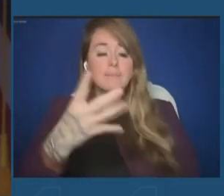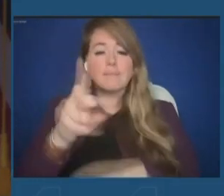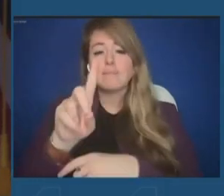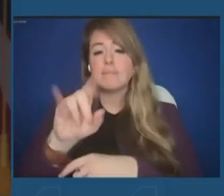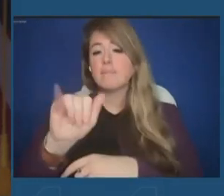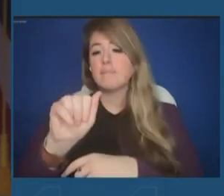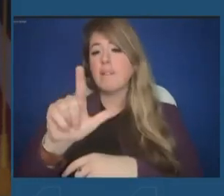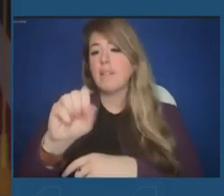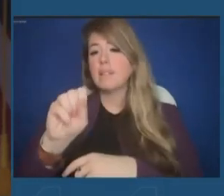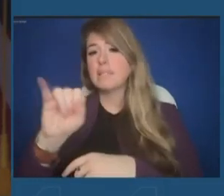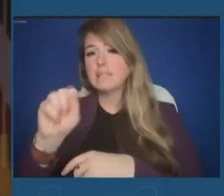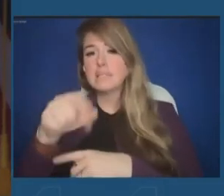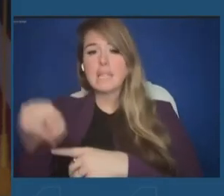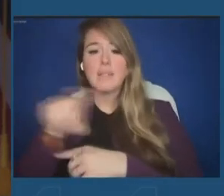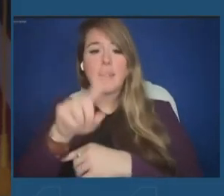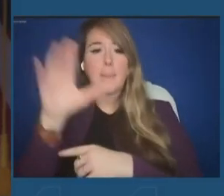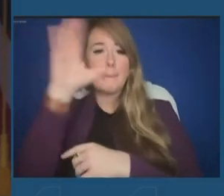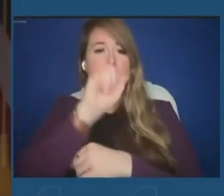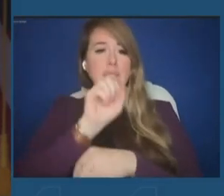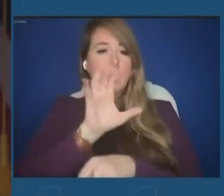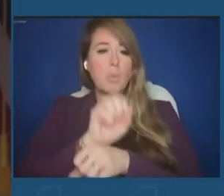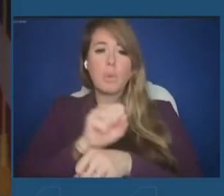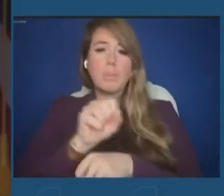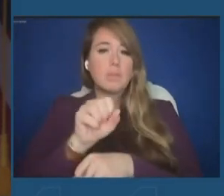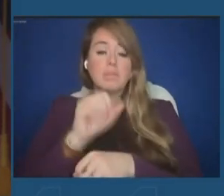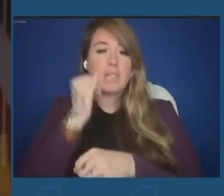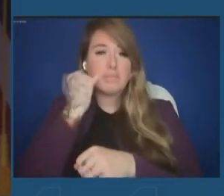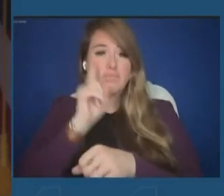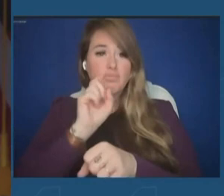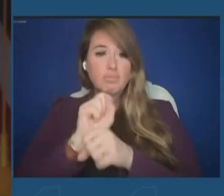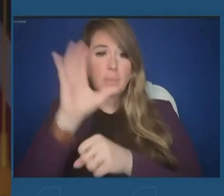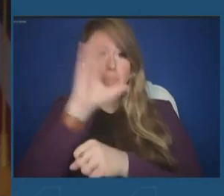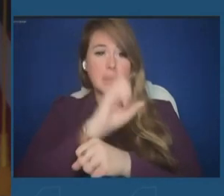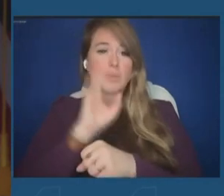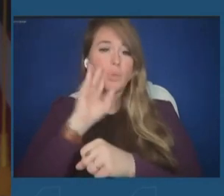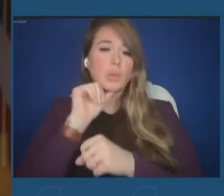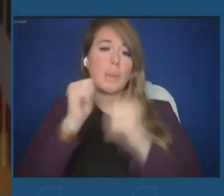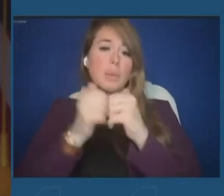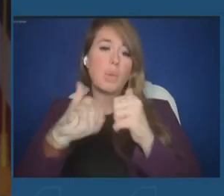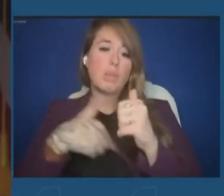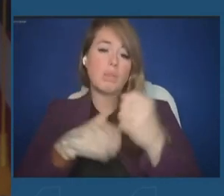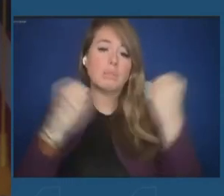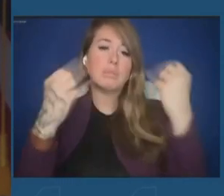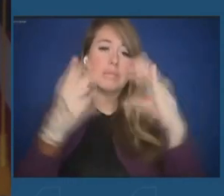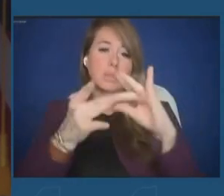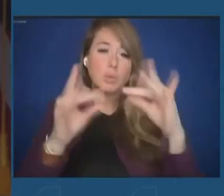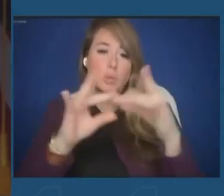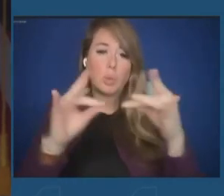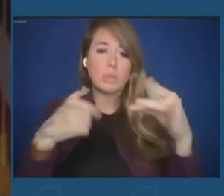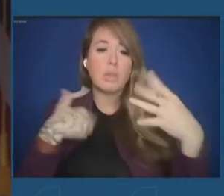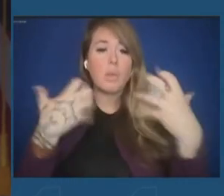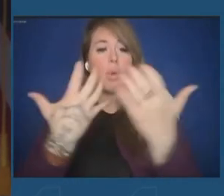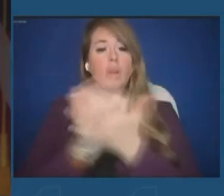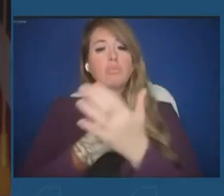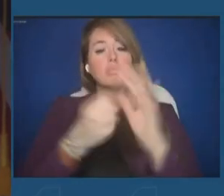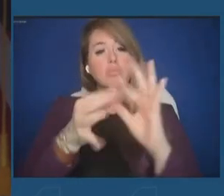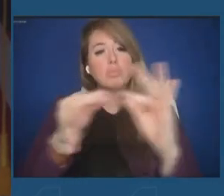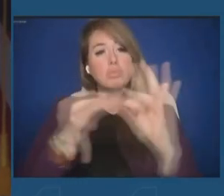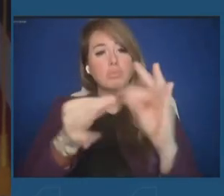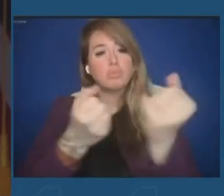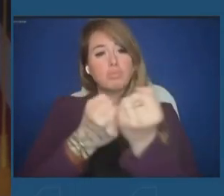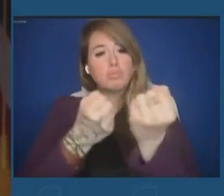they had missed their dialysis appointment, they might not have been with us. So many stories. I do want to do a shout out to the organizations from the